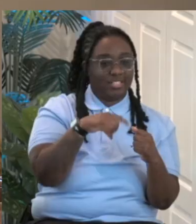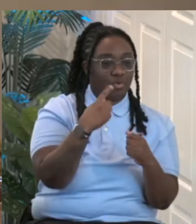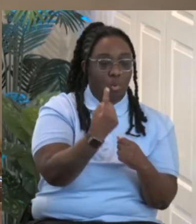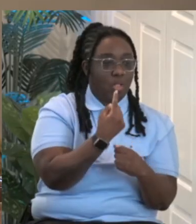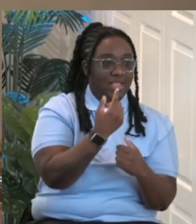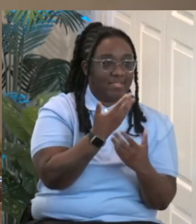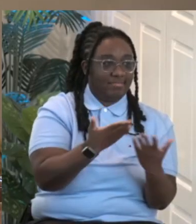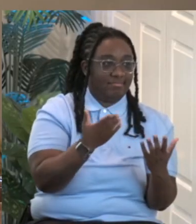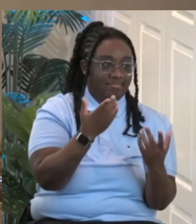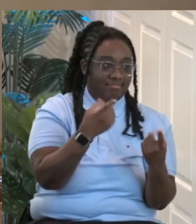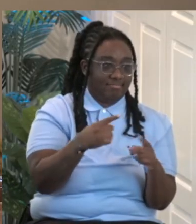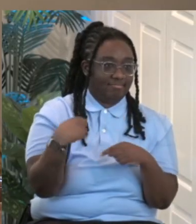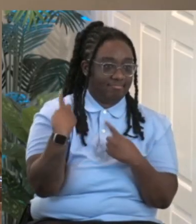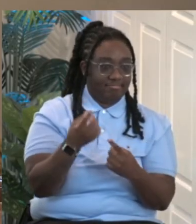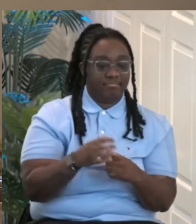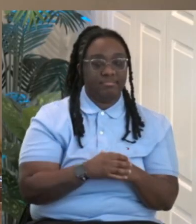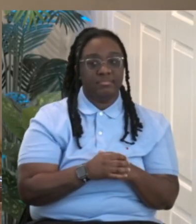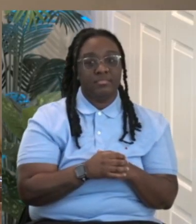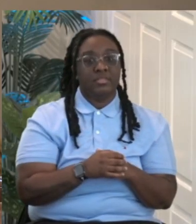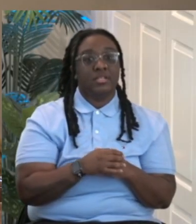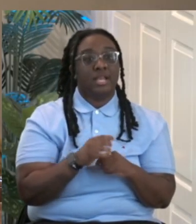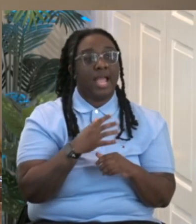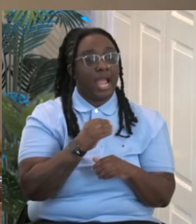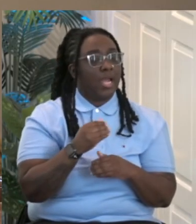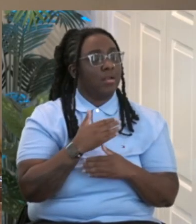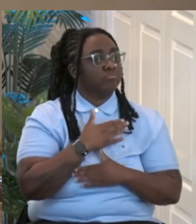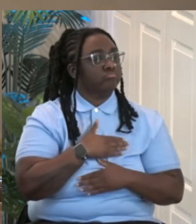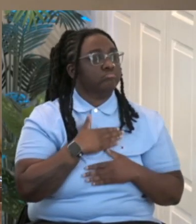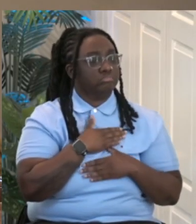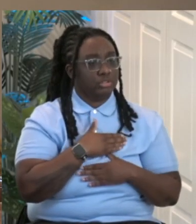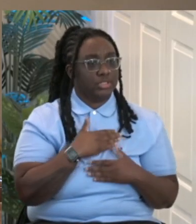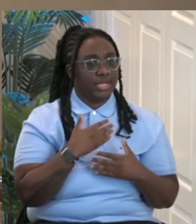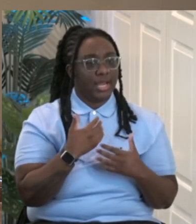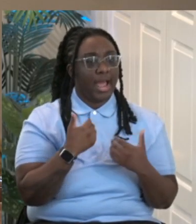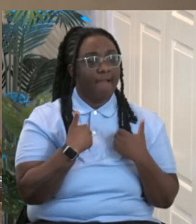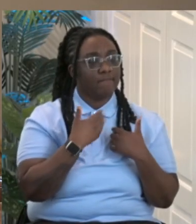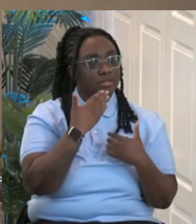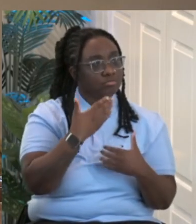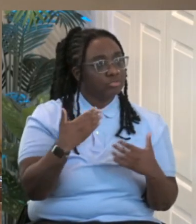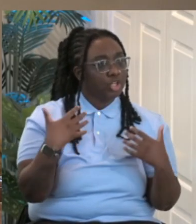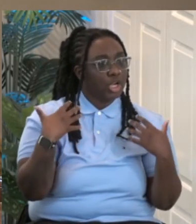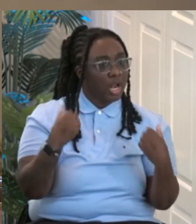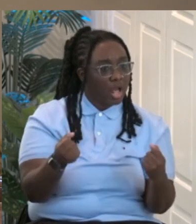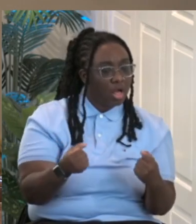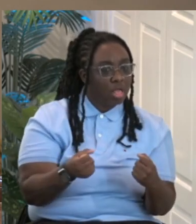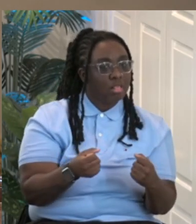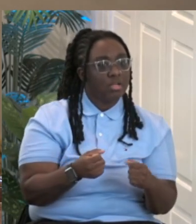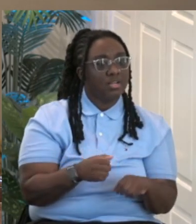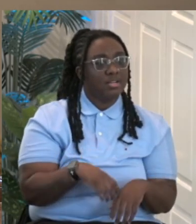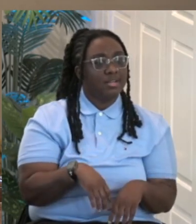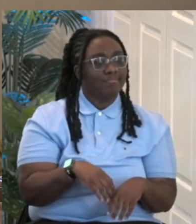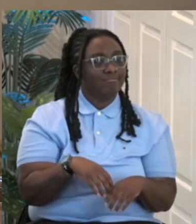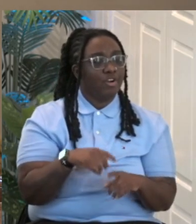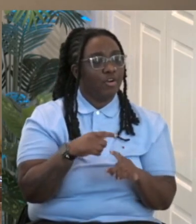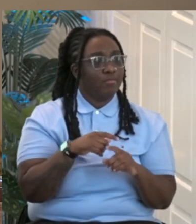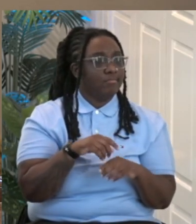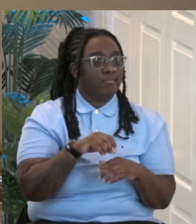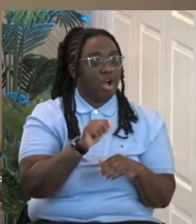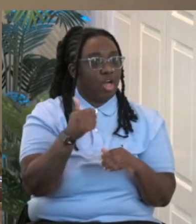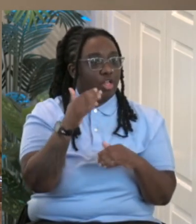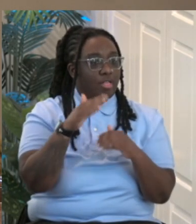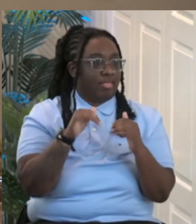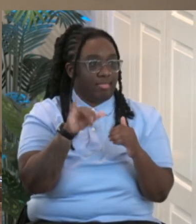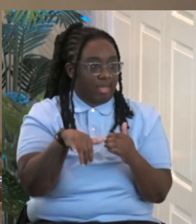that I have a good health, and that other than not remembering words, I'm pretty